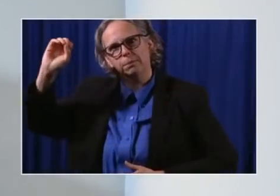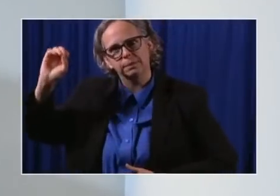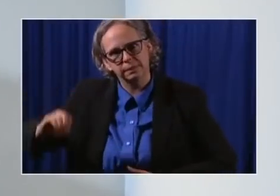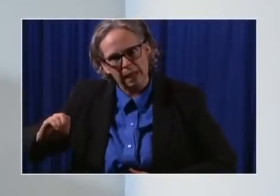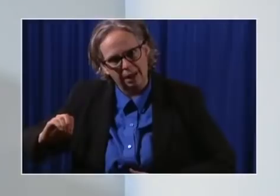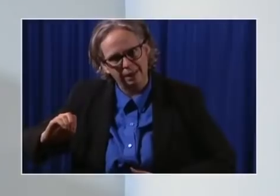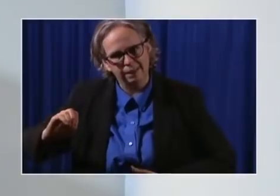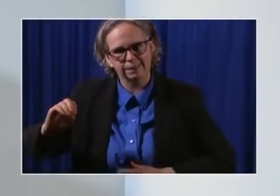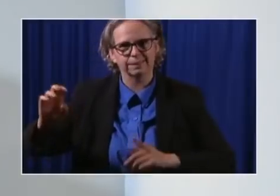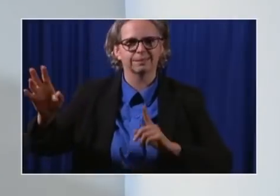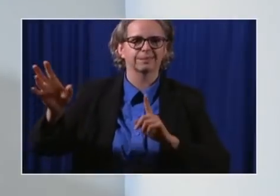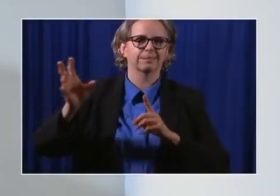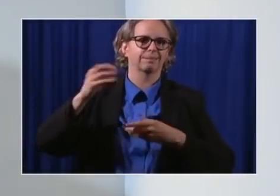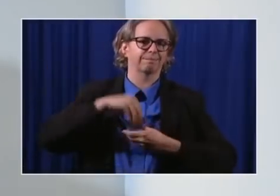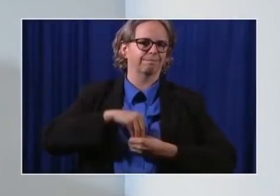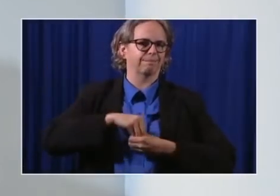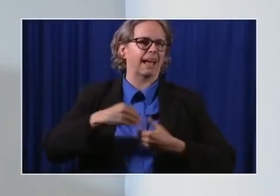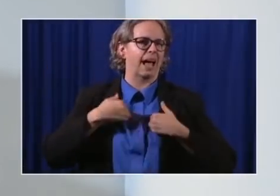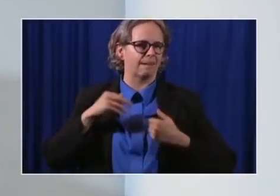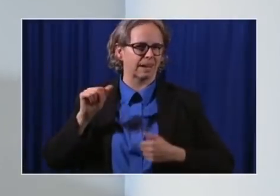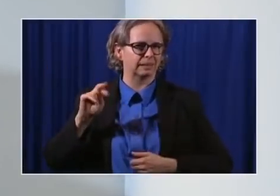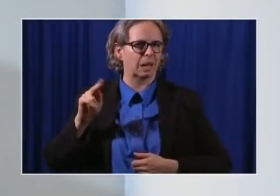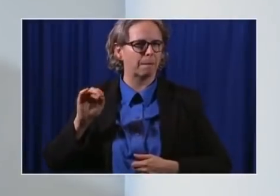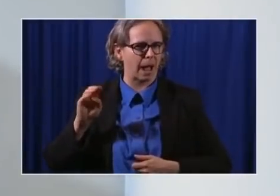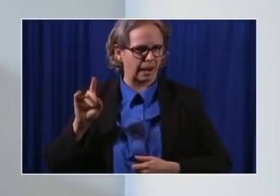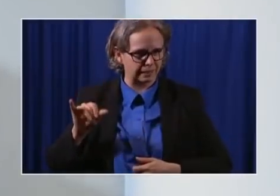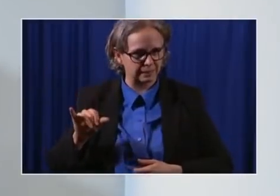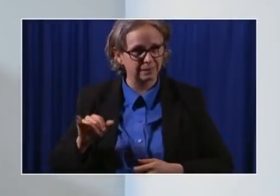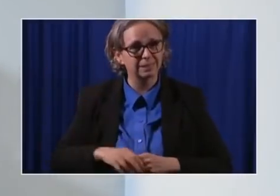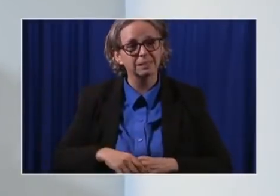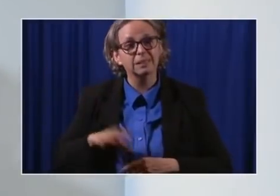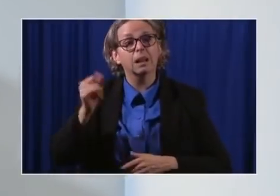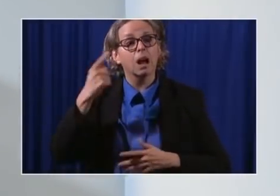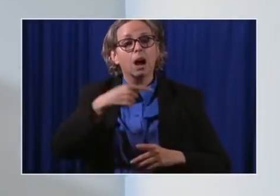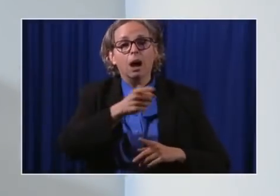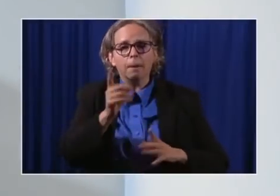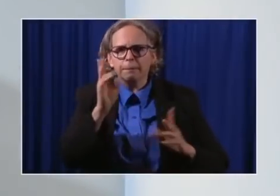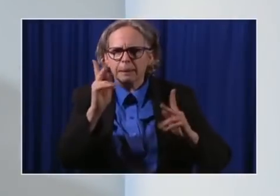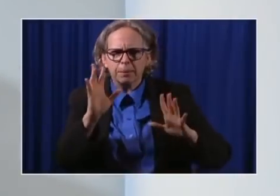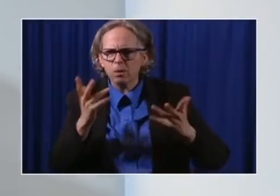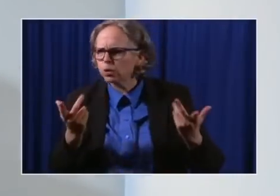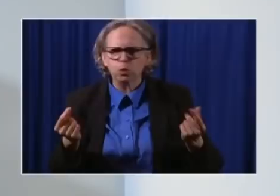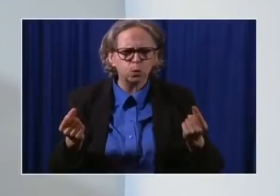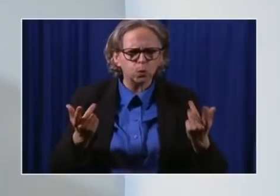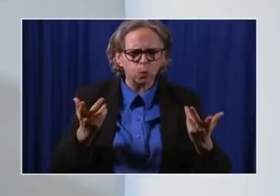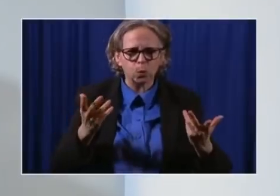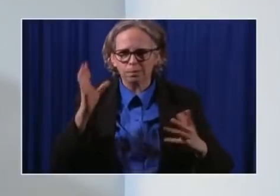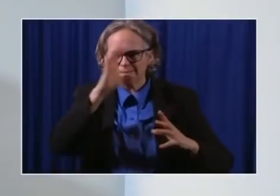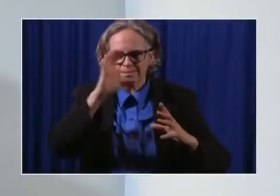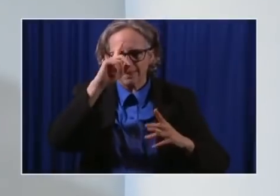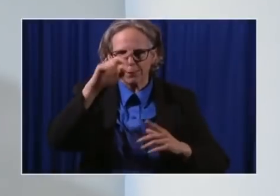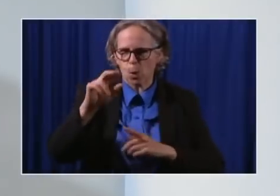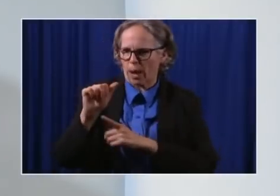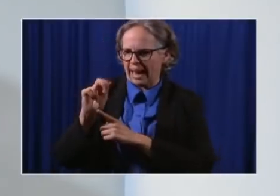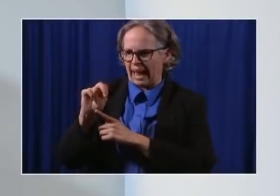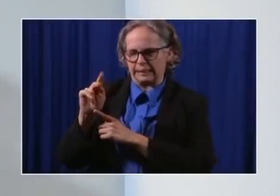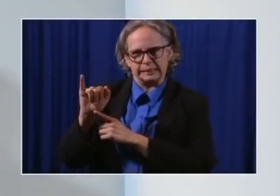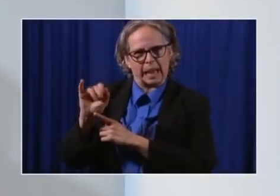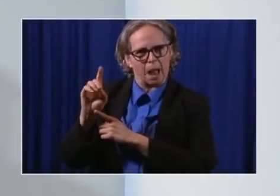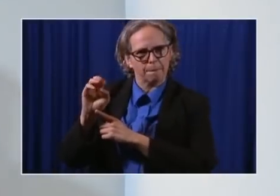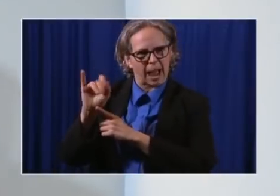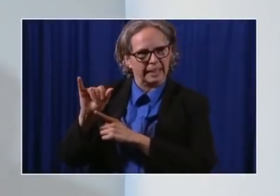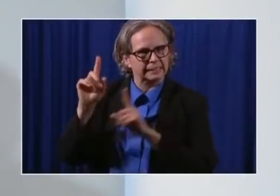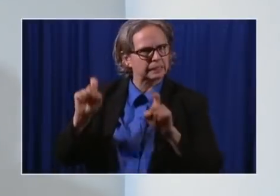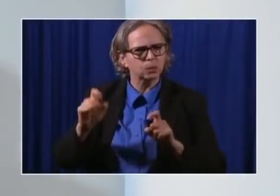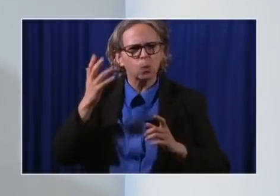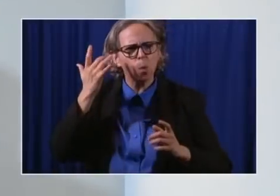these individuals sought out antibody testing, so they sort of self-selected and may have done so because they suspected